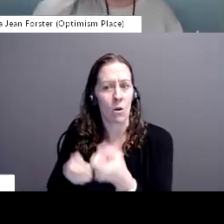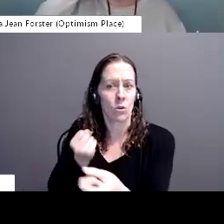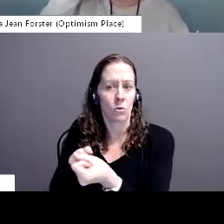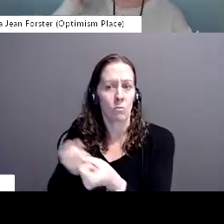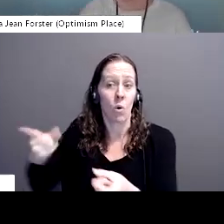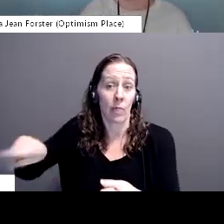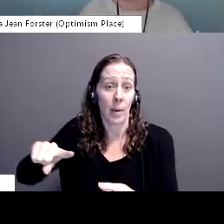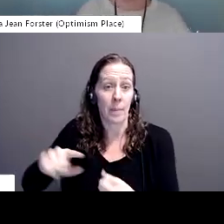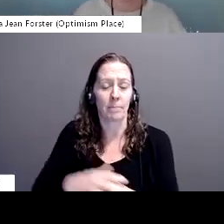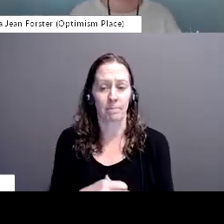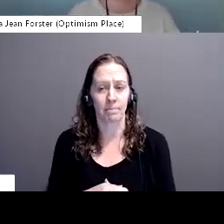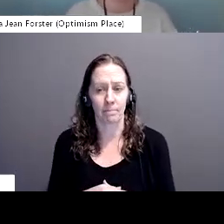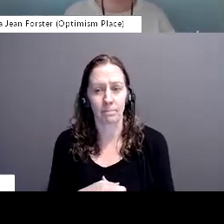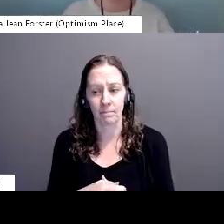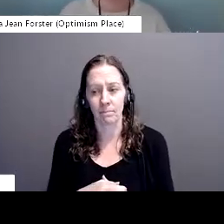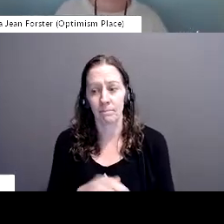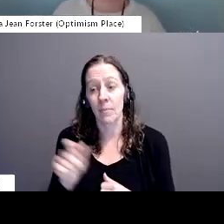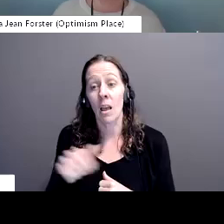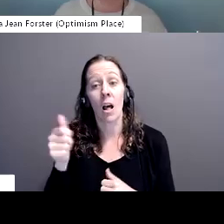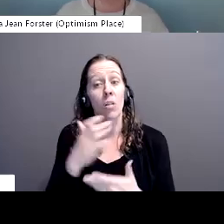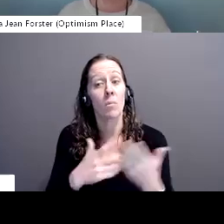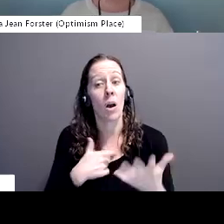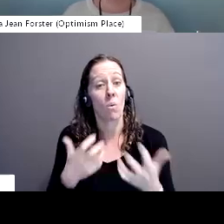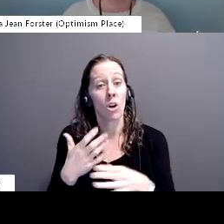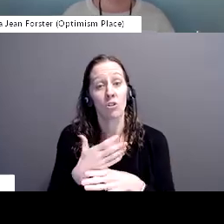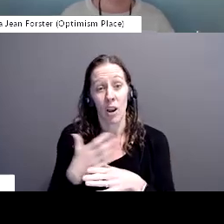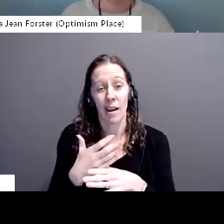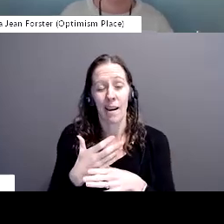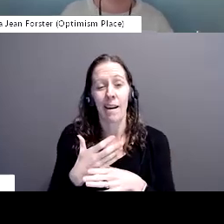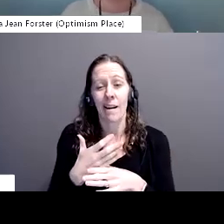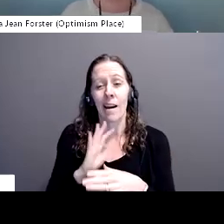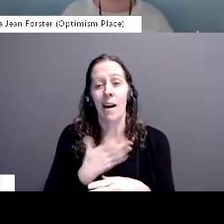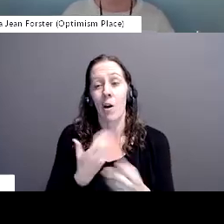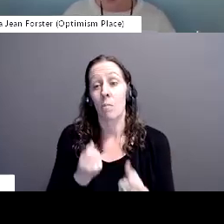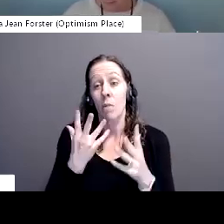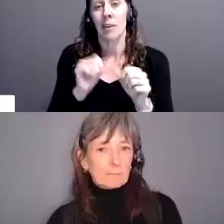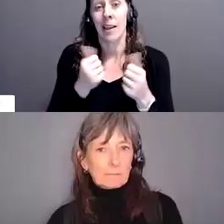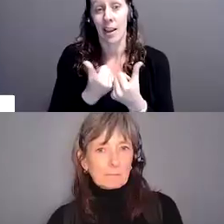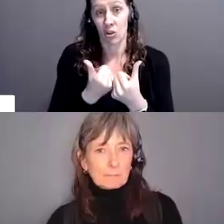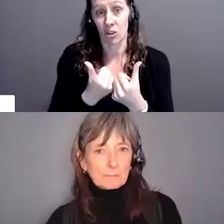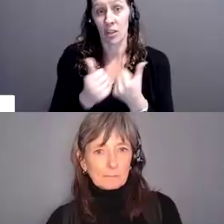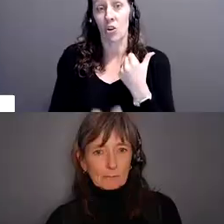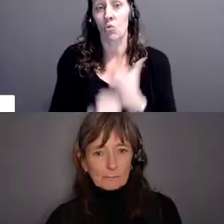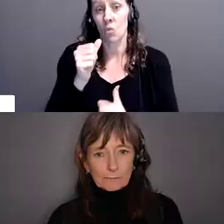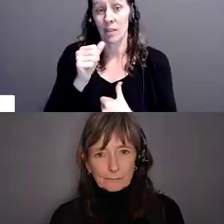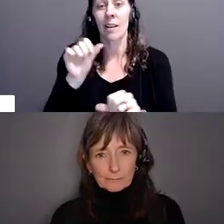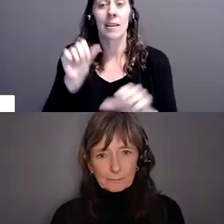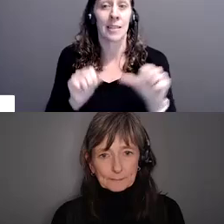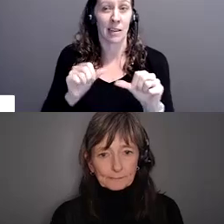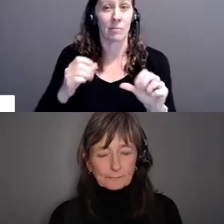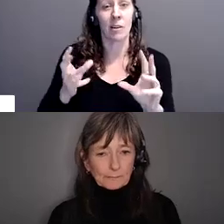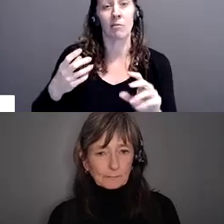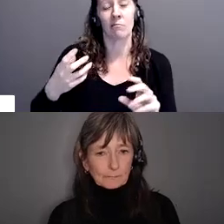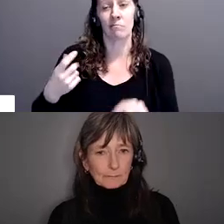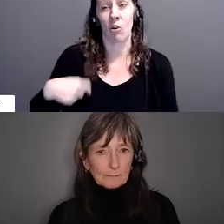And the other piece I wanted to share with you today is about our multi-agency risk assessment conference. This is a